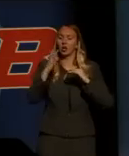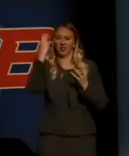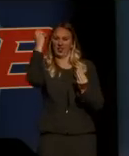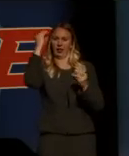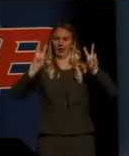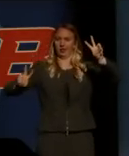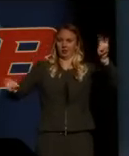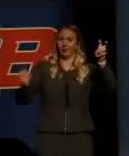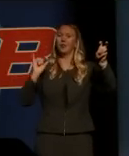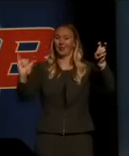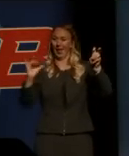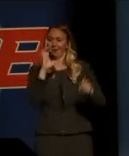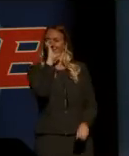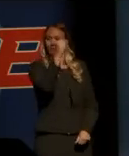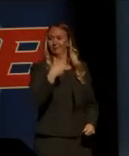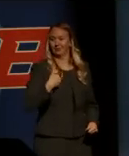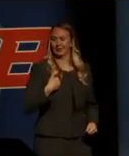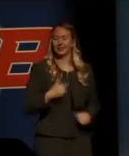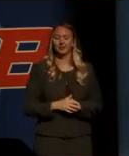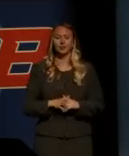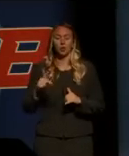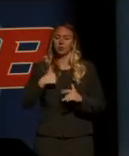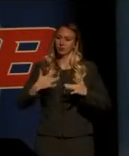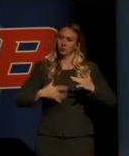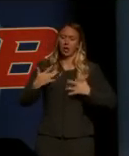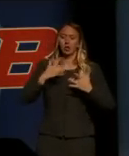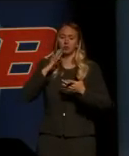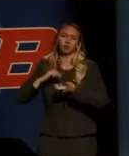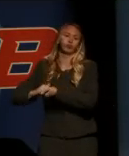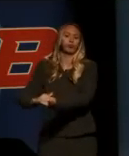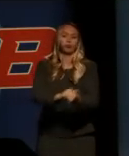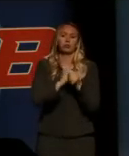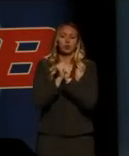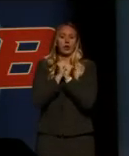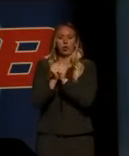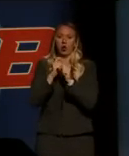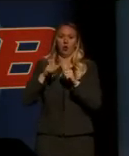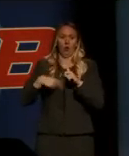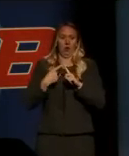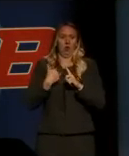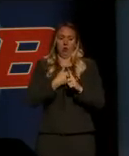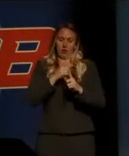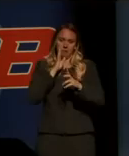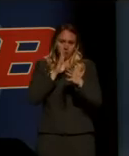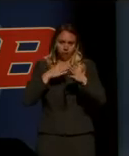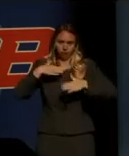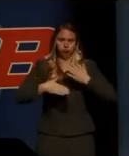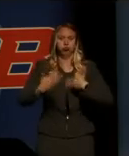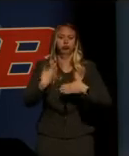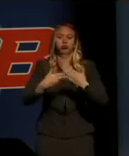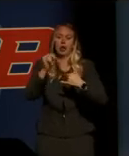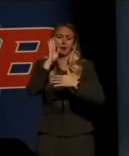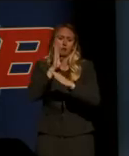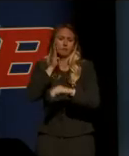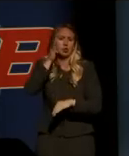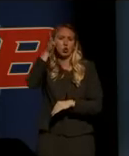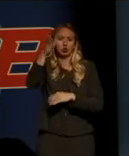our colleagues as we turn the page on this next chapter of the university.